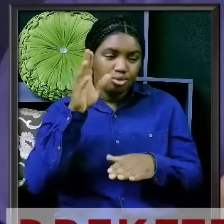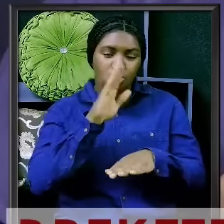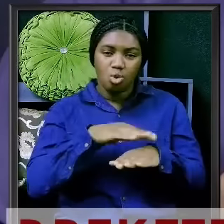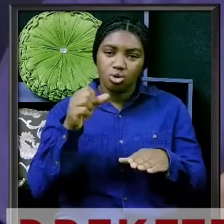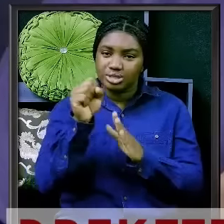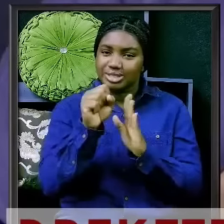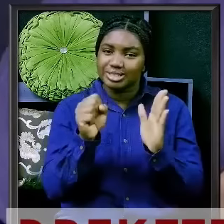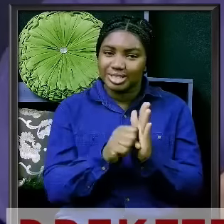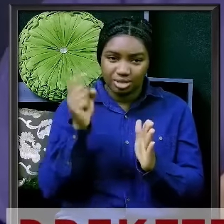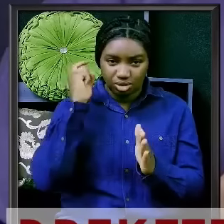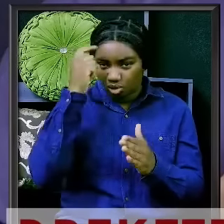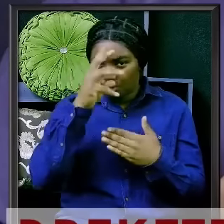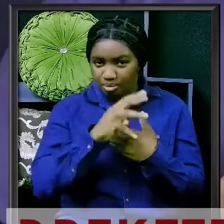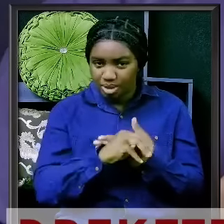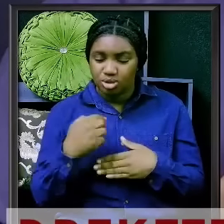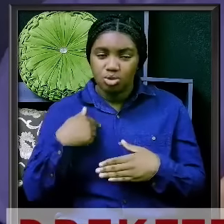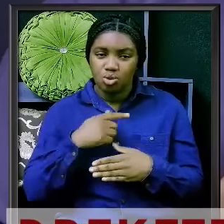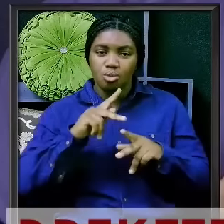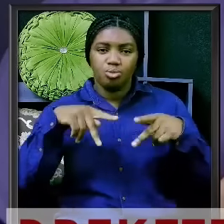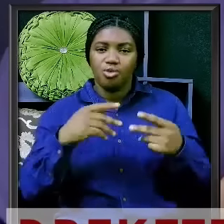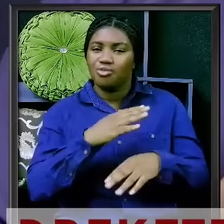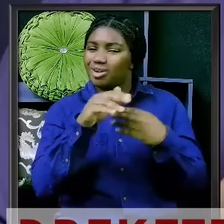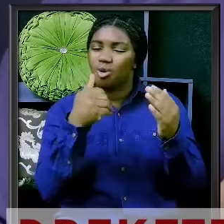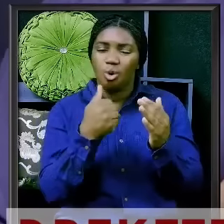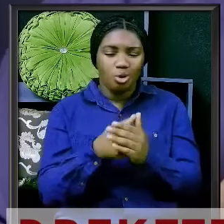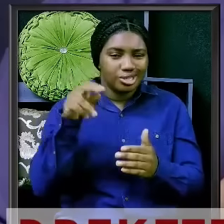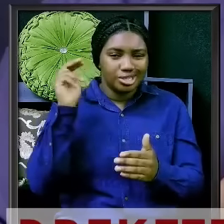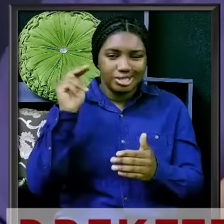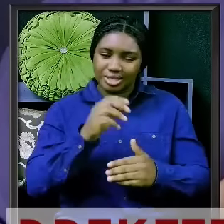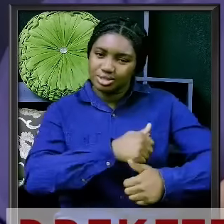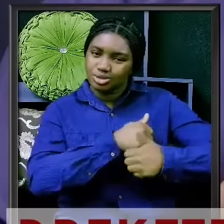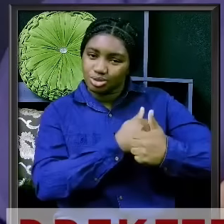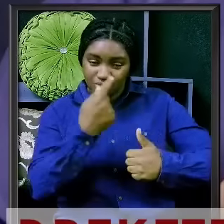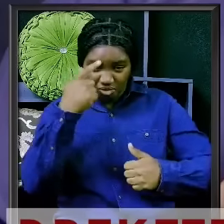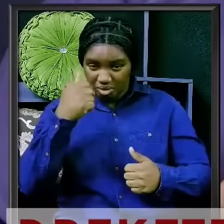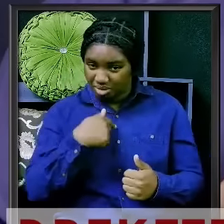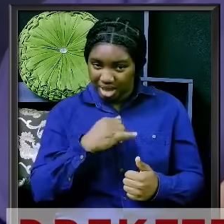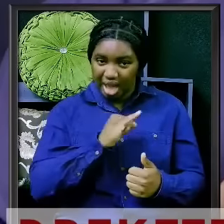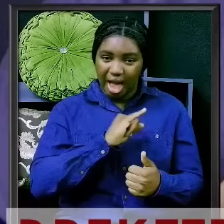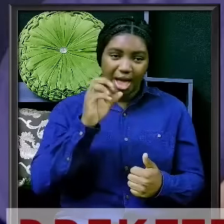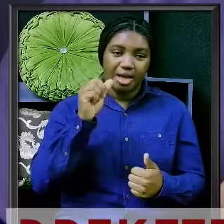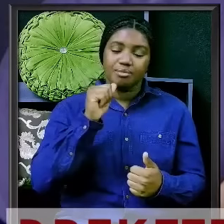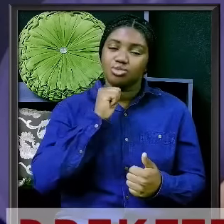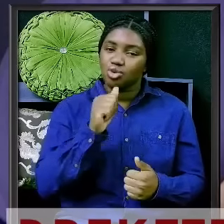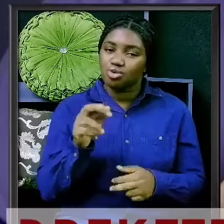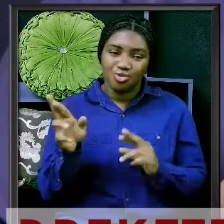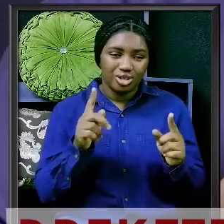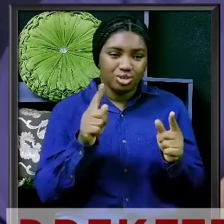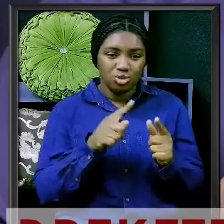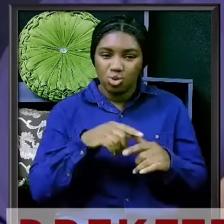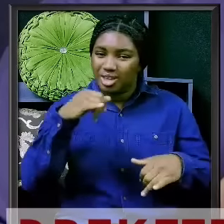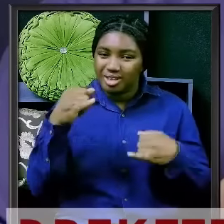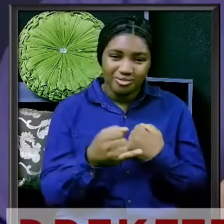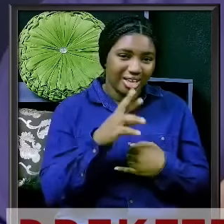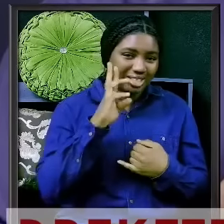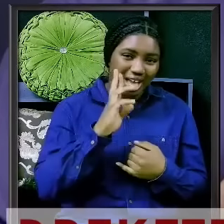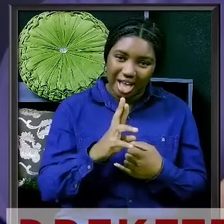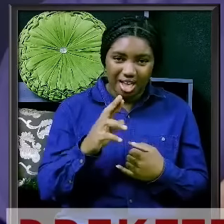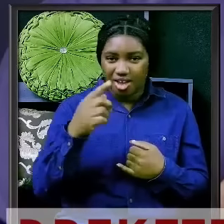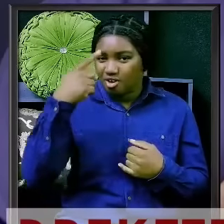state government, will provide all the necessary security. That for me, I'm not ready to invite her to where she will be